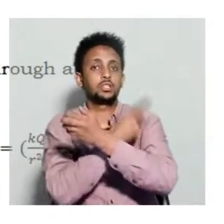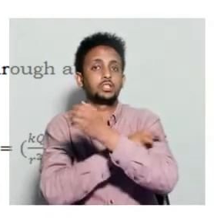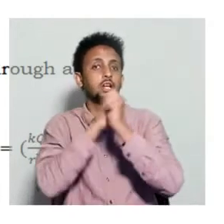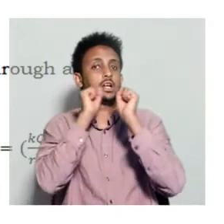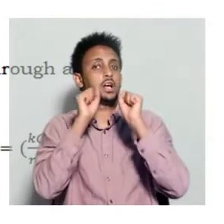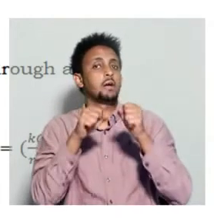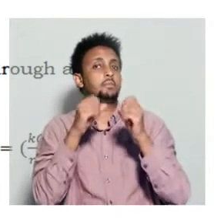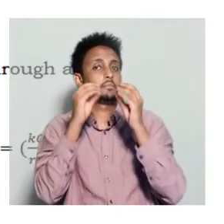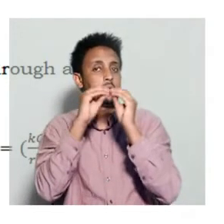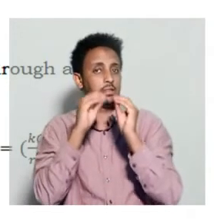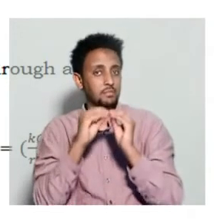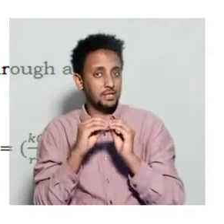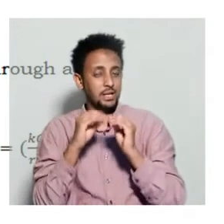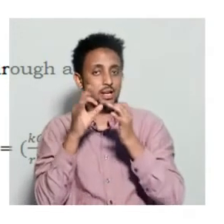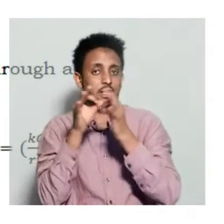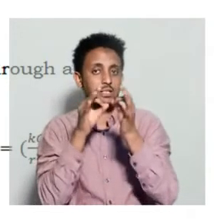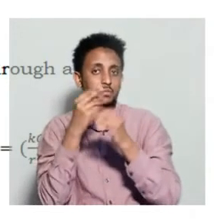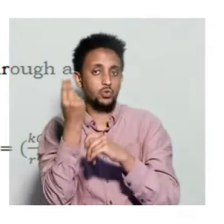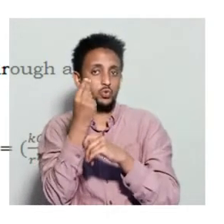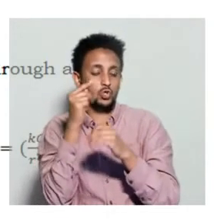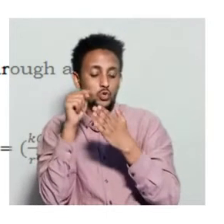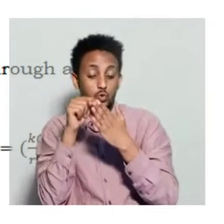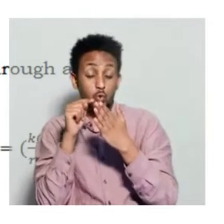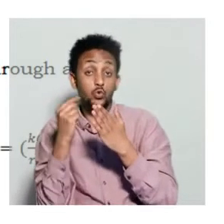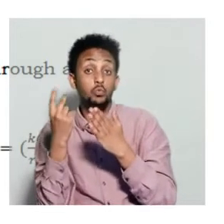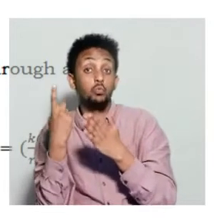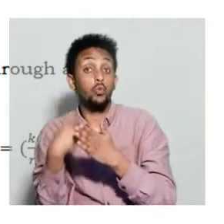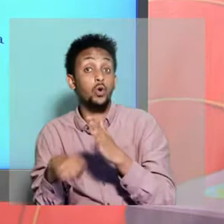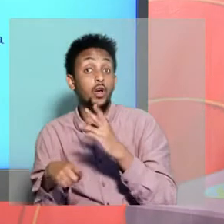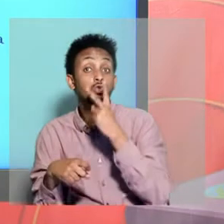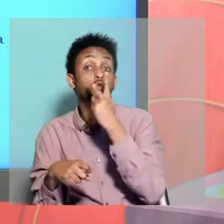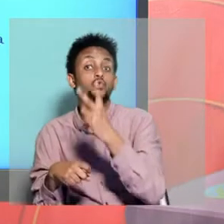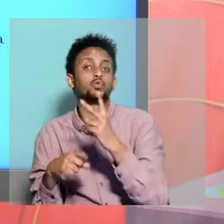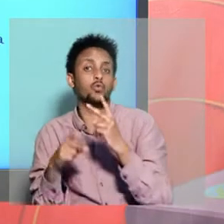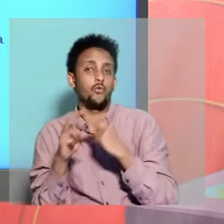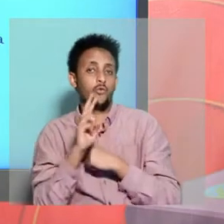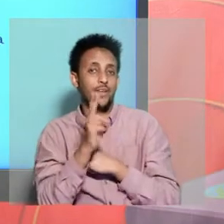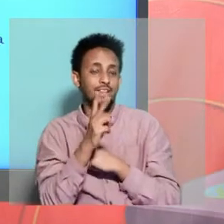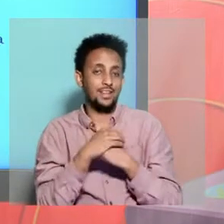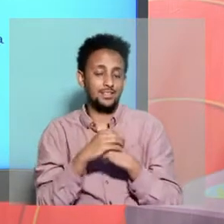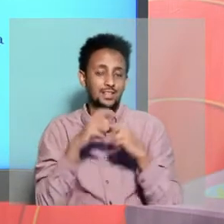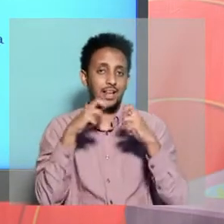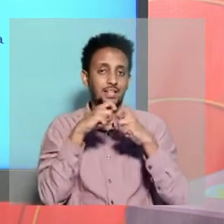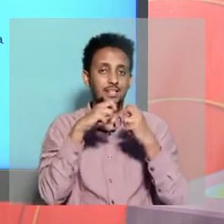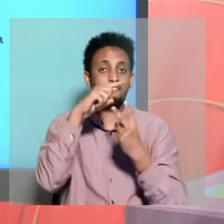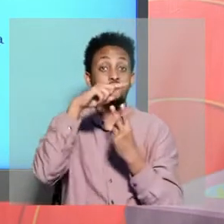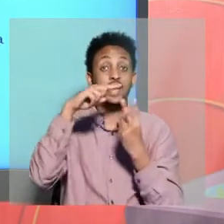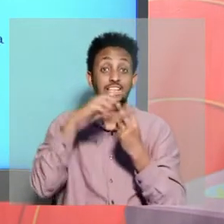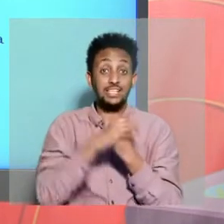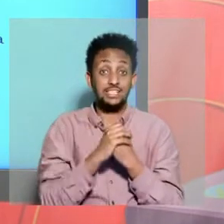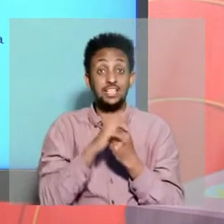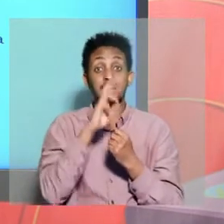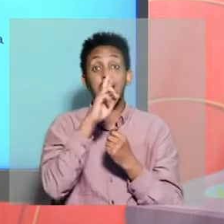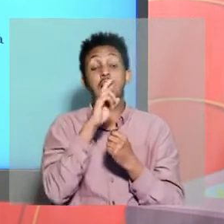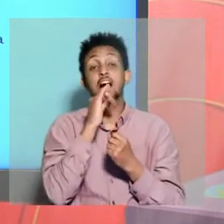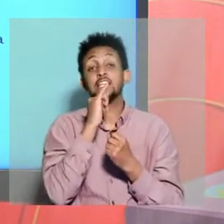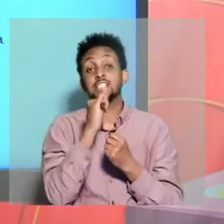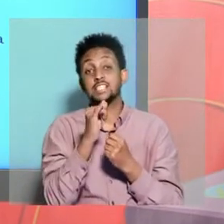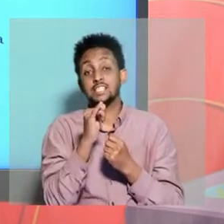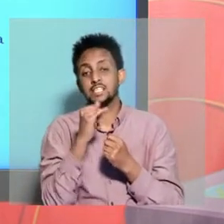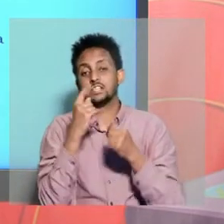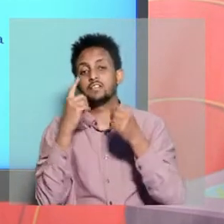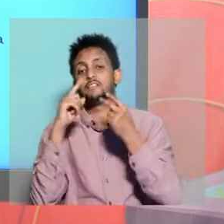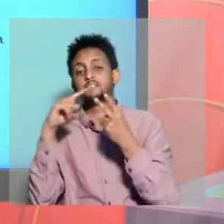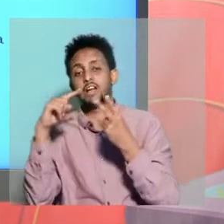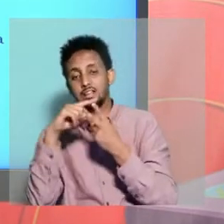be mathematically expressed using a dot product of two vectors. Here electric field strength is vector, R is as well